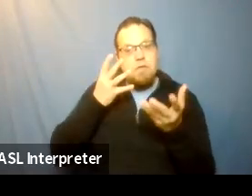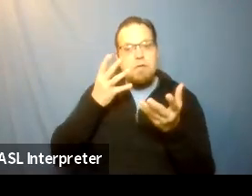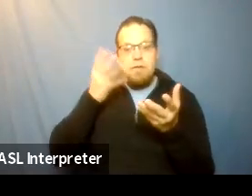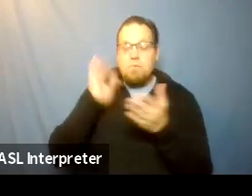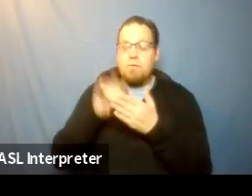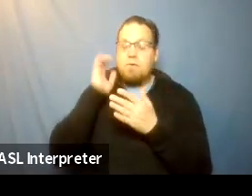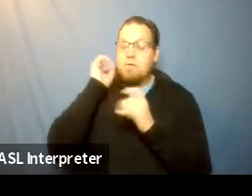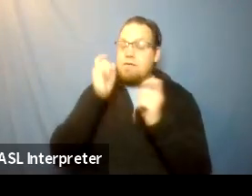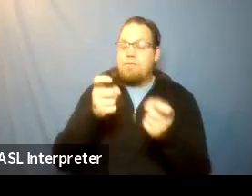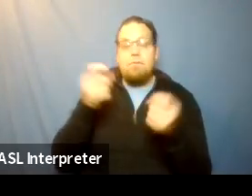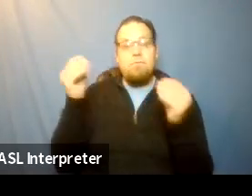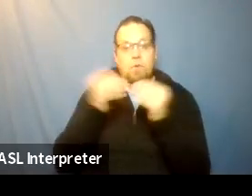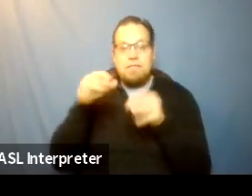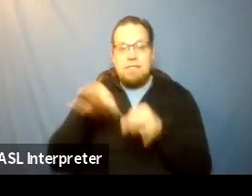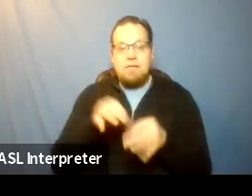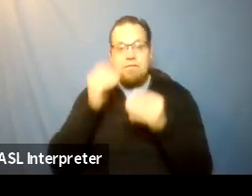may want.